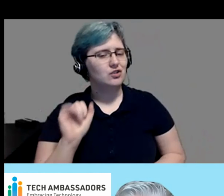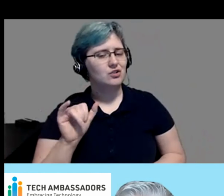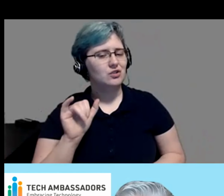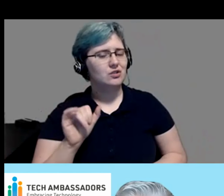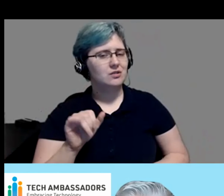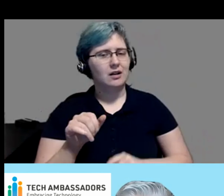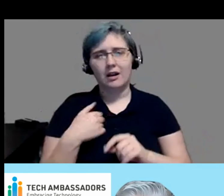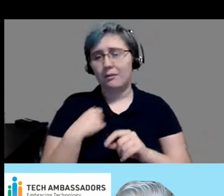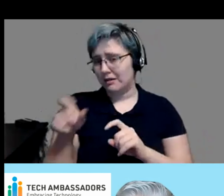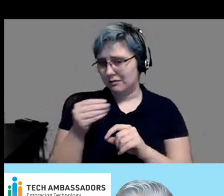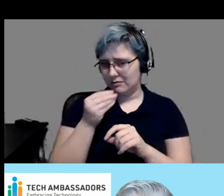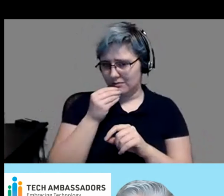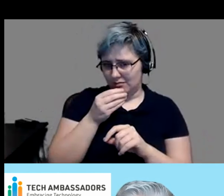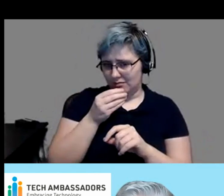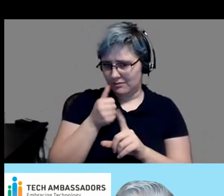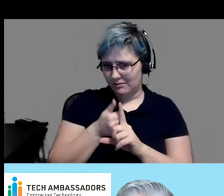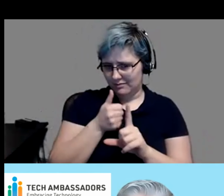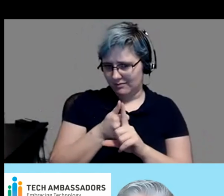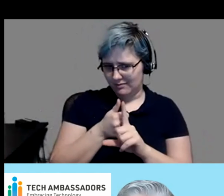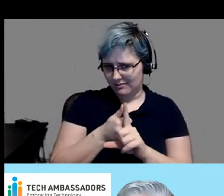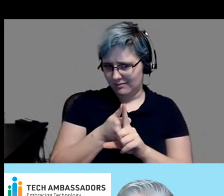Asking him to unmute.